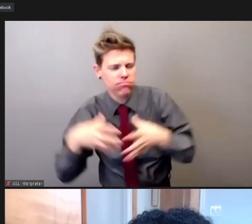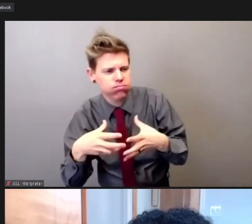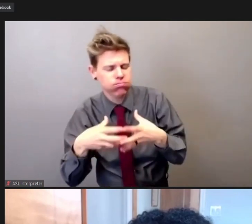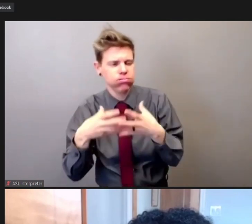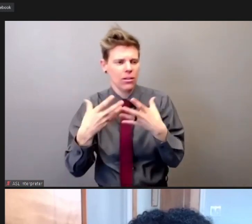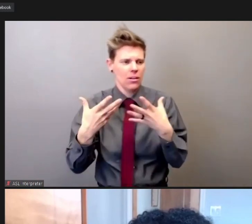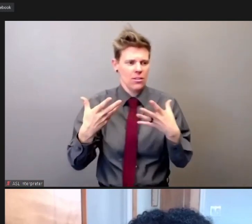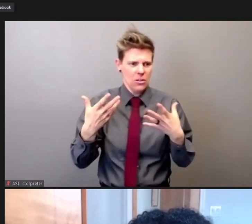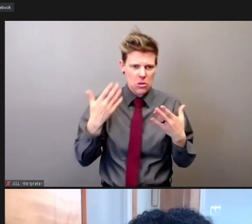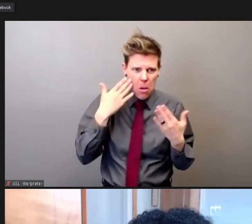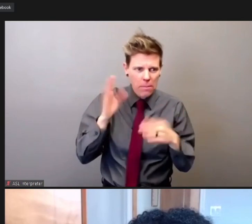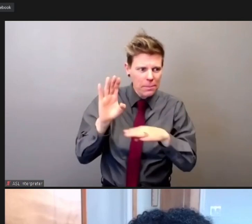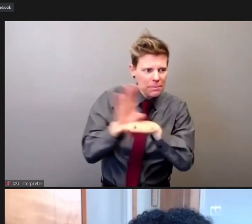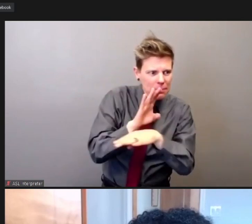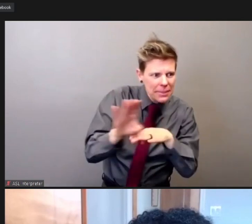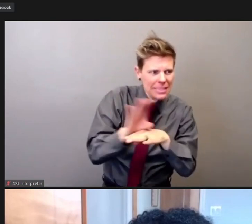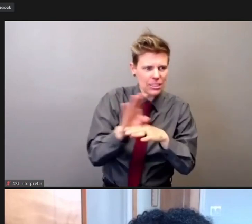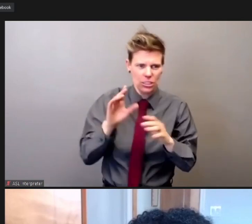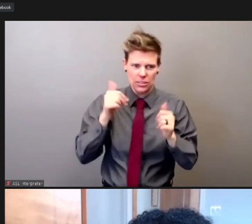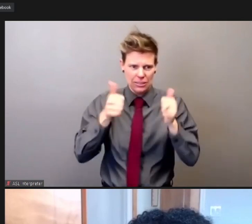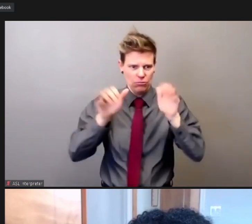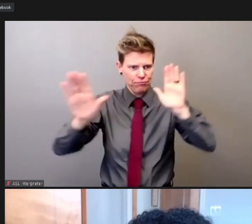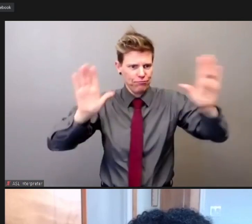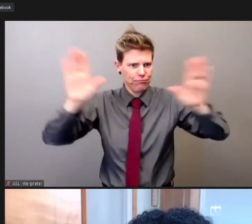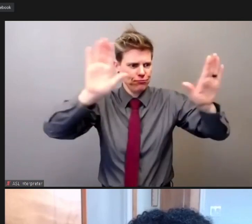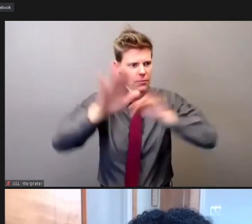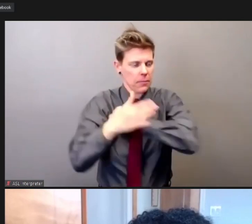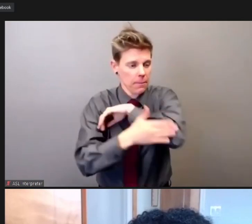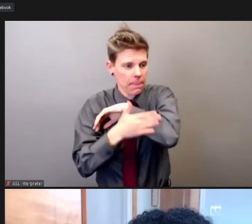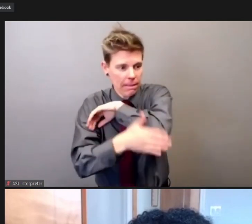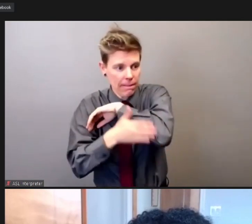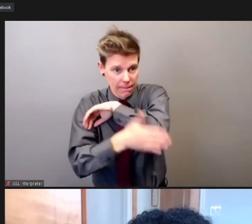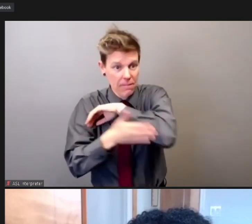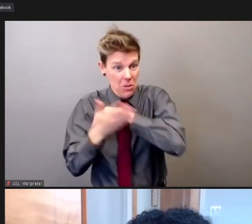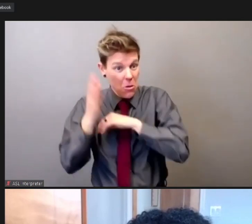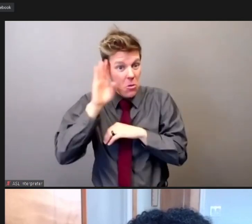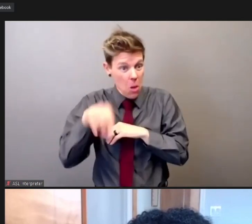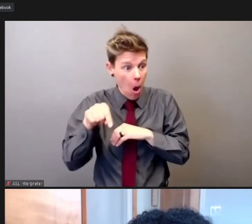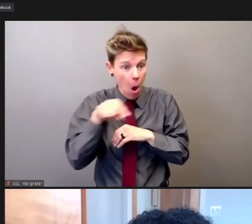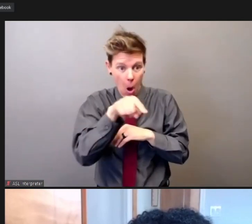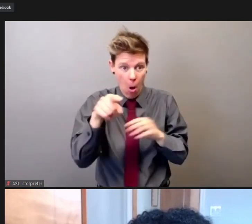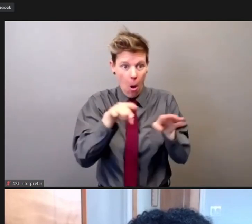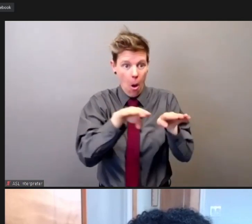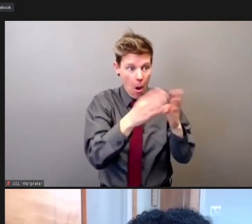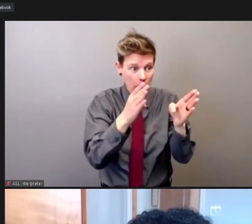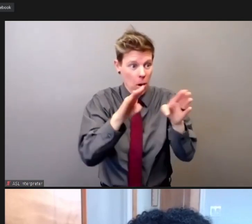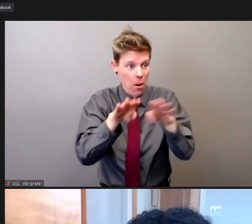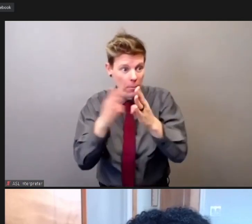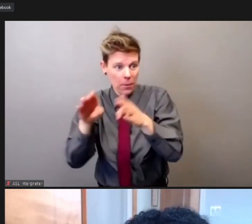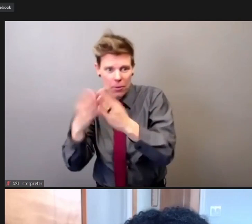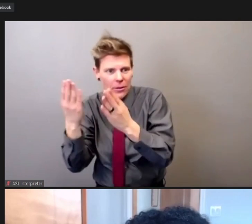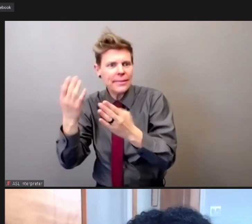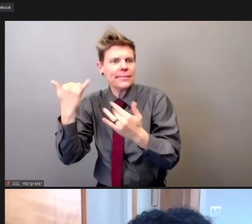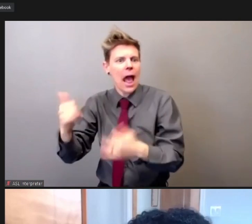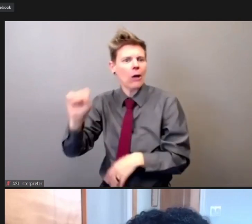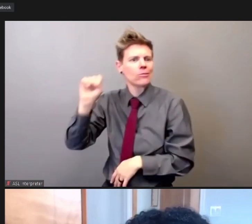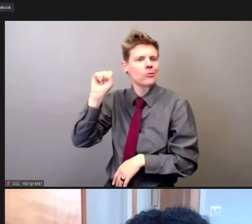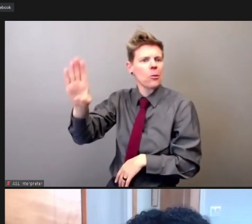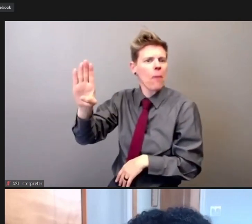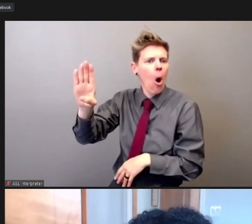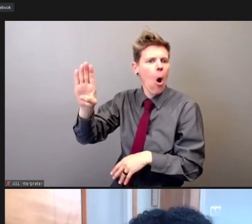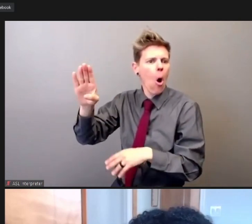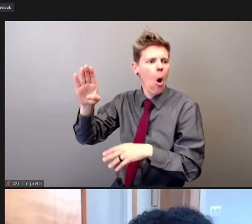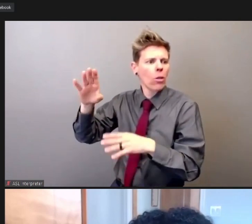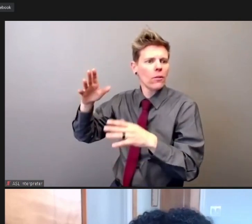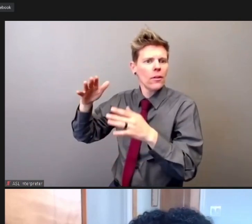their county, just reached a new level of reopening, but they're worried about reverting back to the previous level, going back into